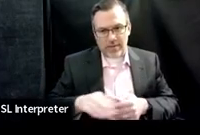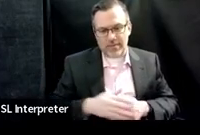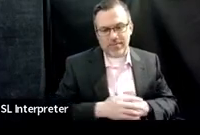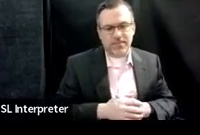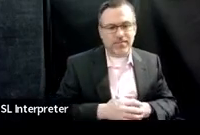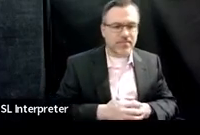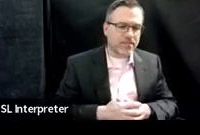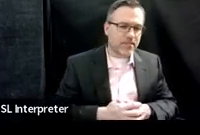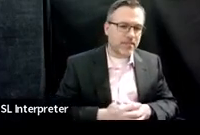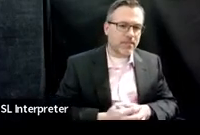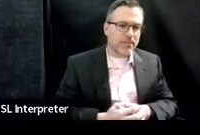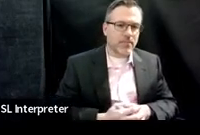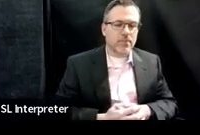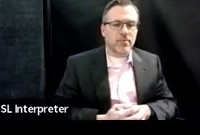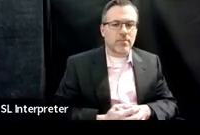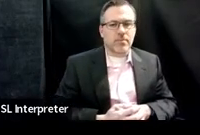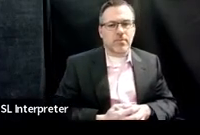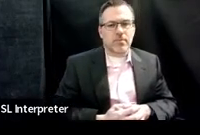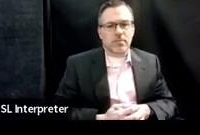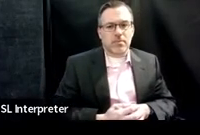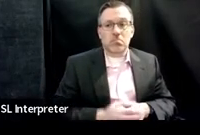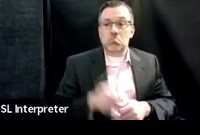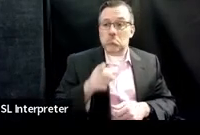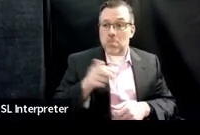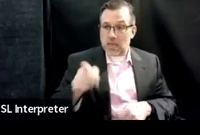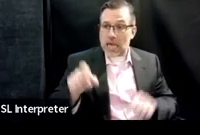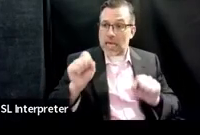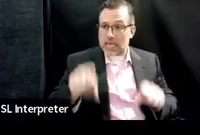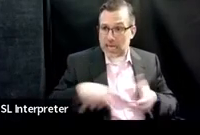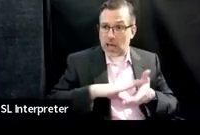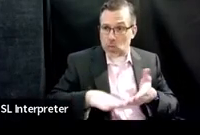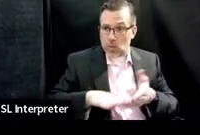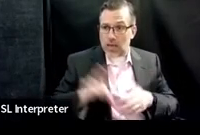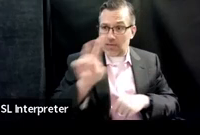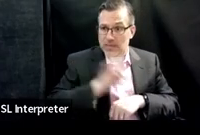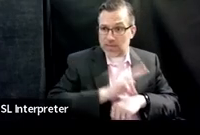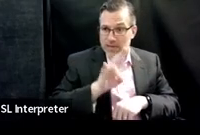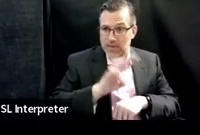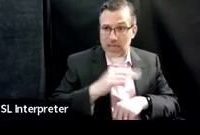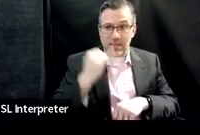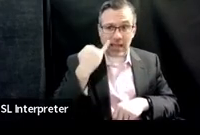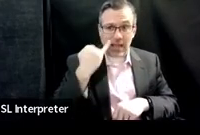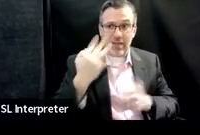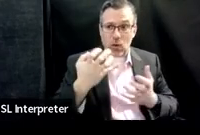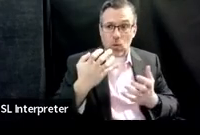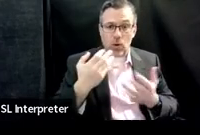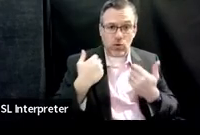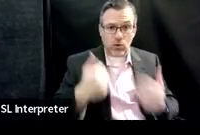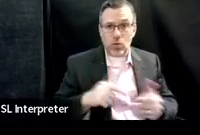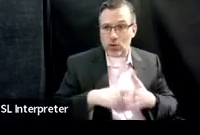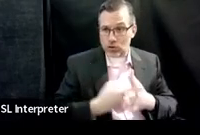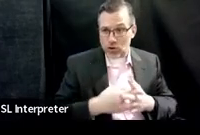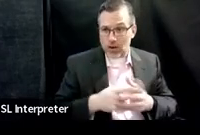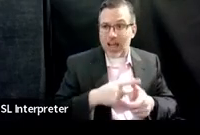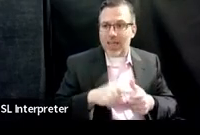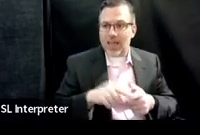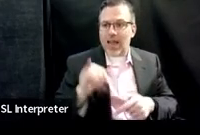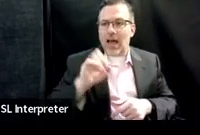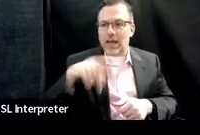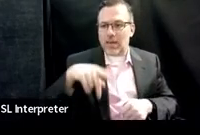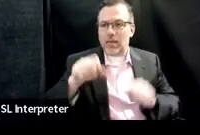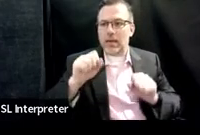they can waive their 7 days. And if they do that, then the IEP can be implemented